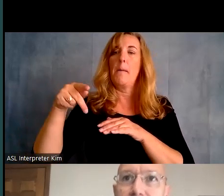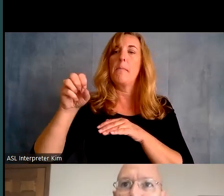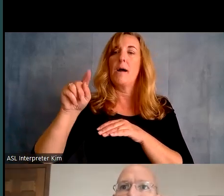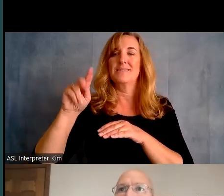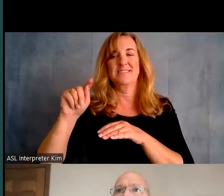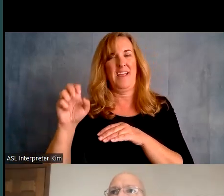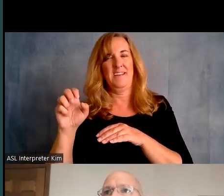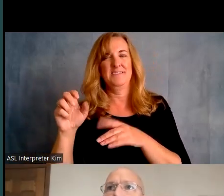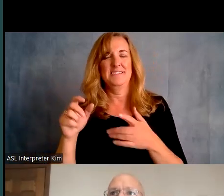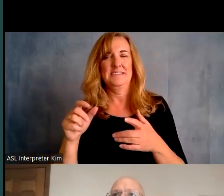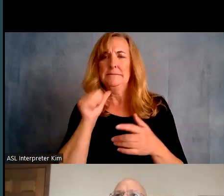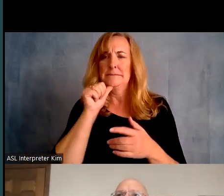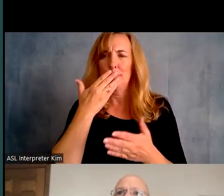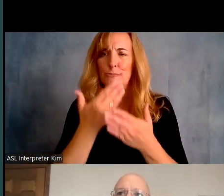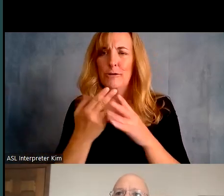much rather have,